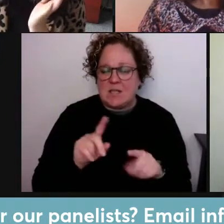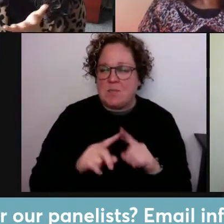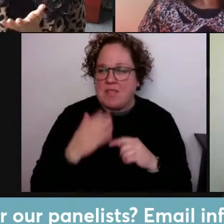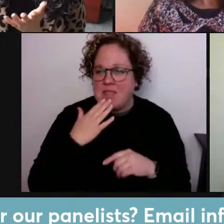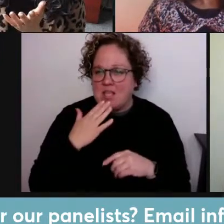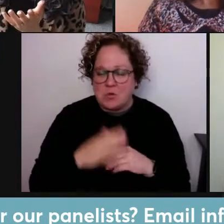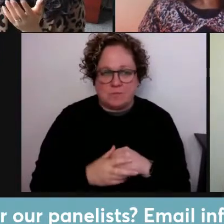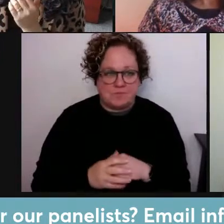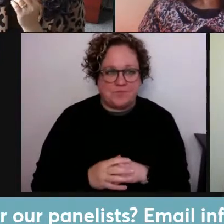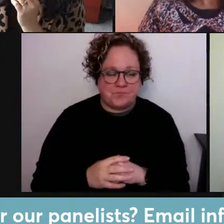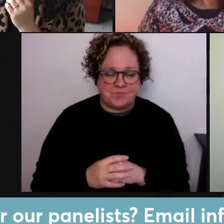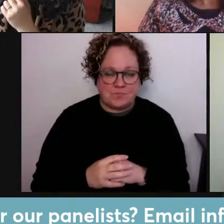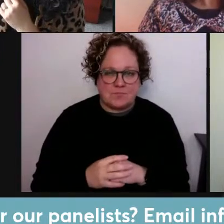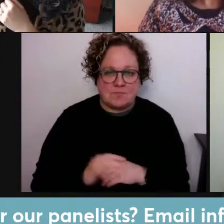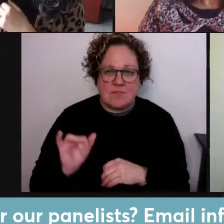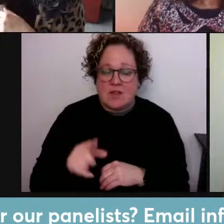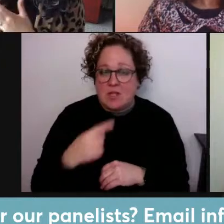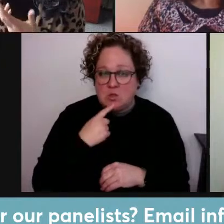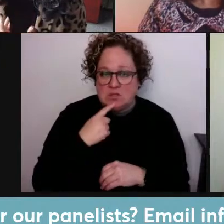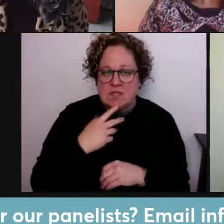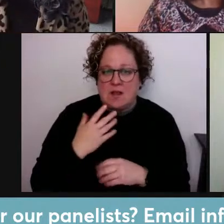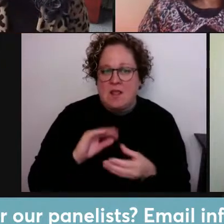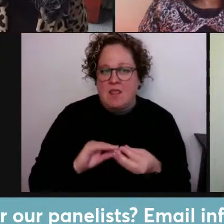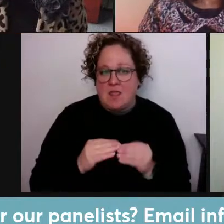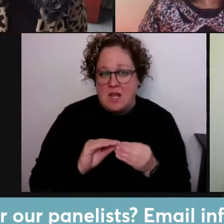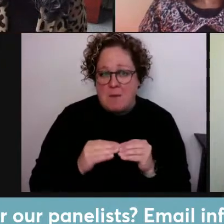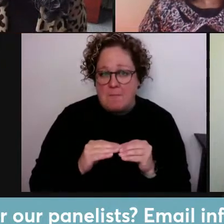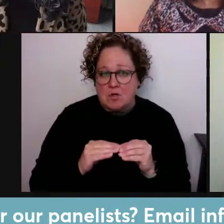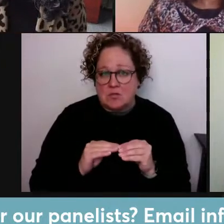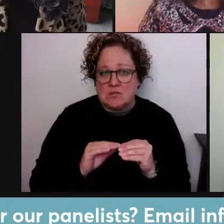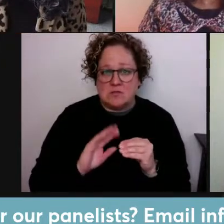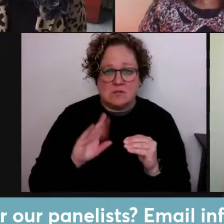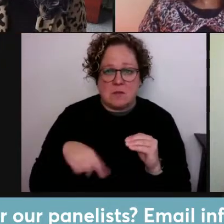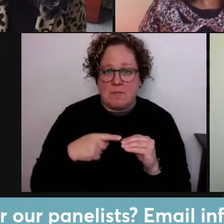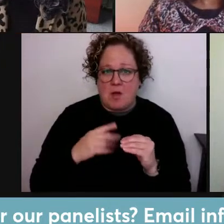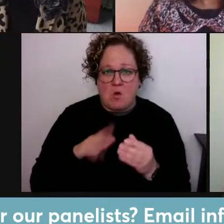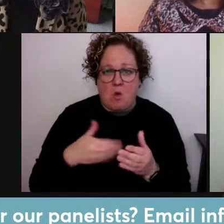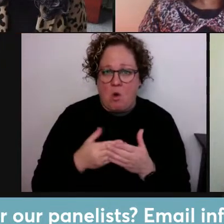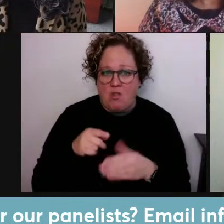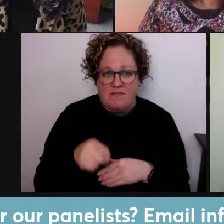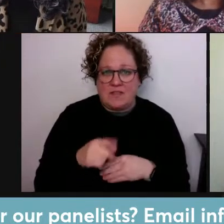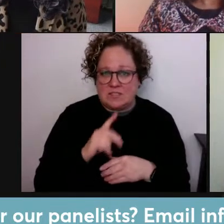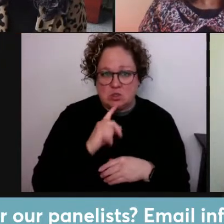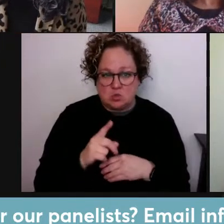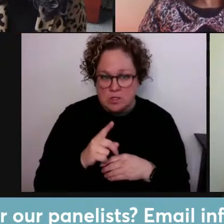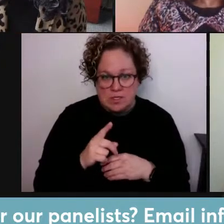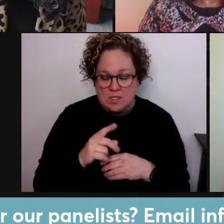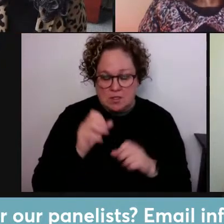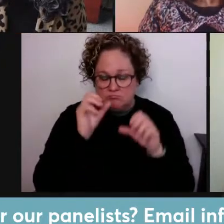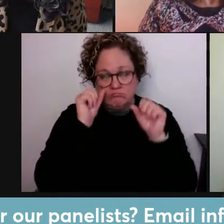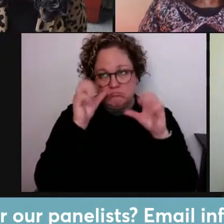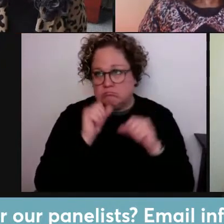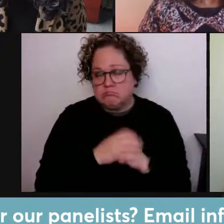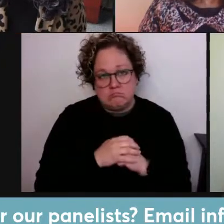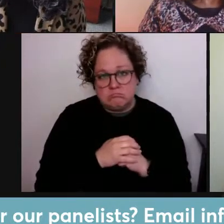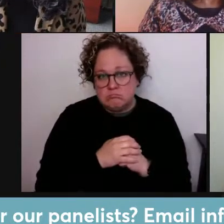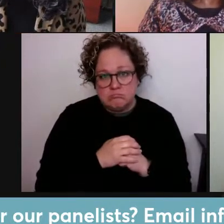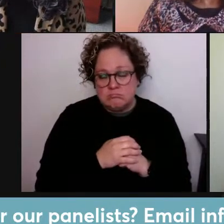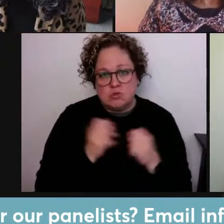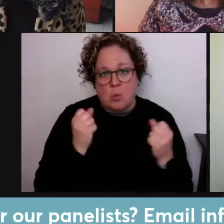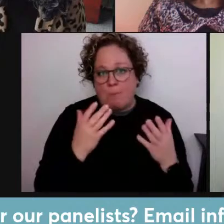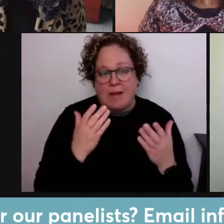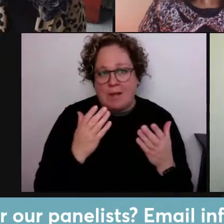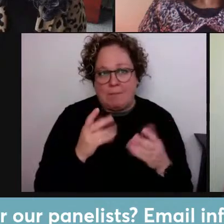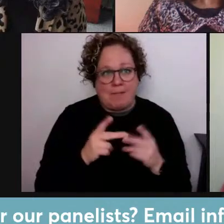mean, like you said, the numbers on all of this, it's just eye-popping in Michigan and in so many other places around the